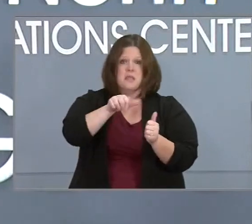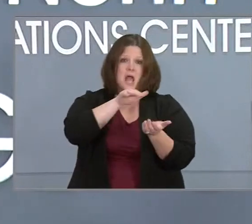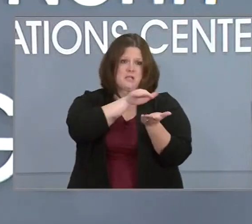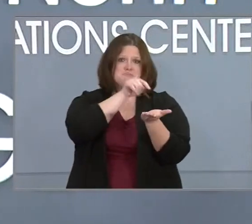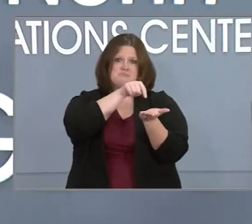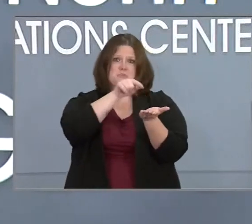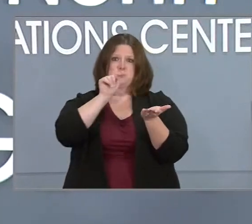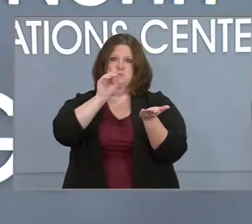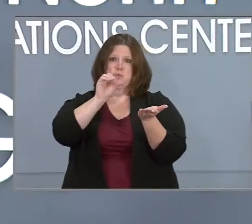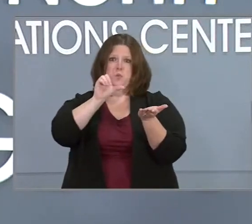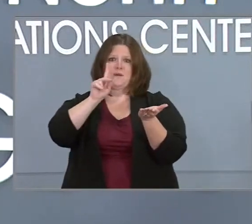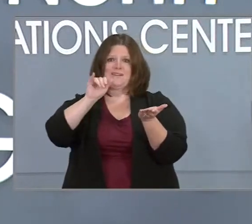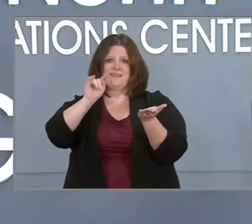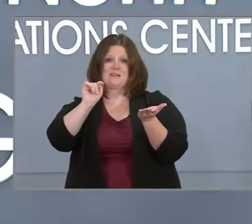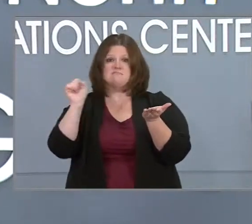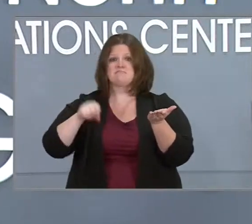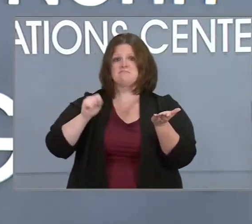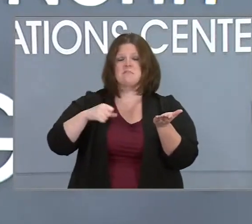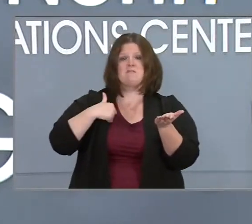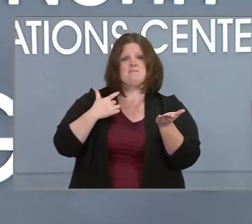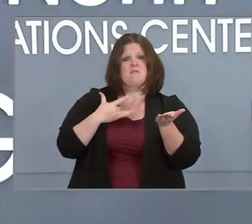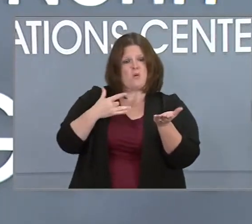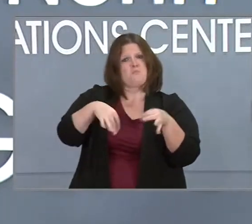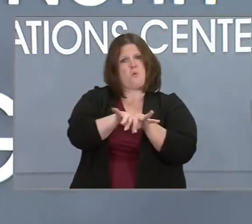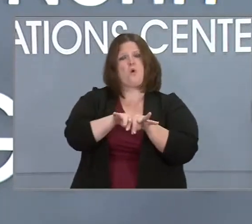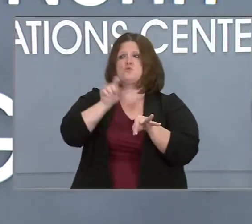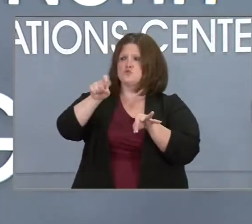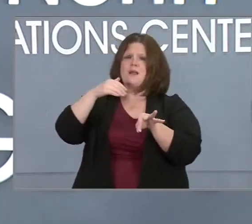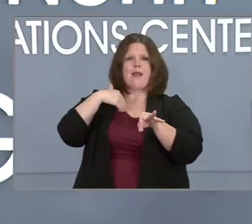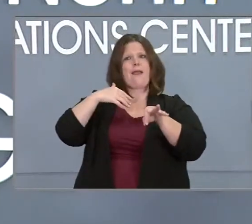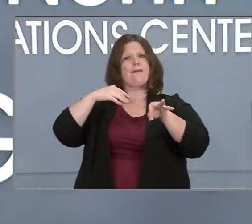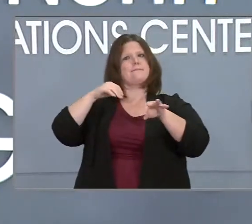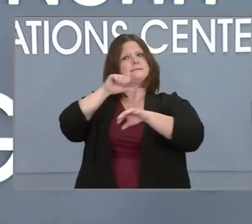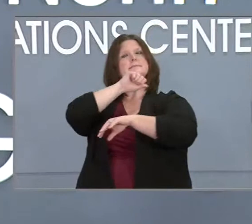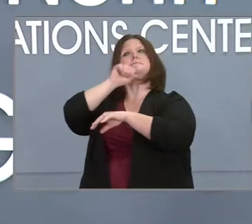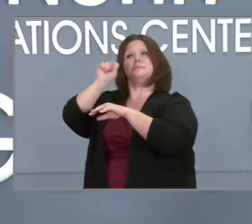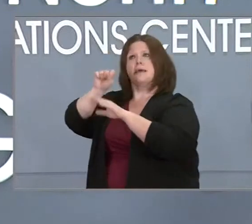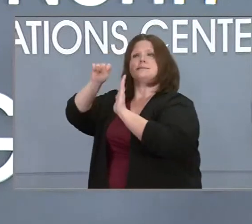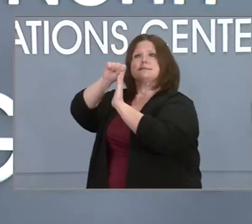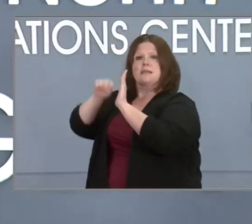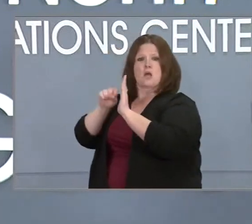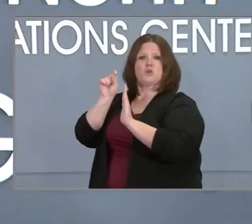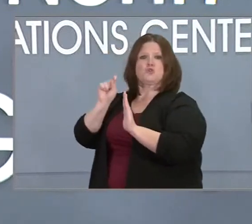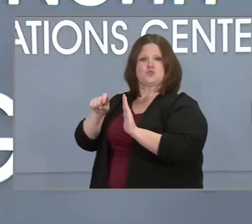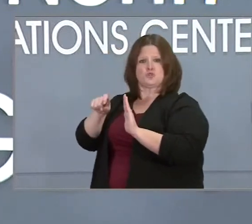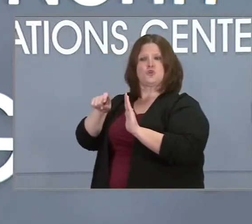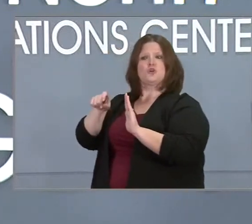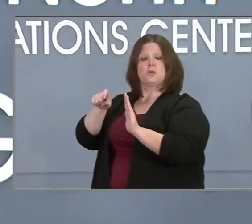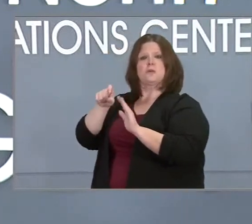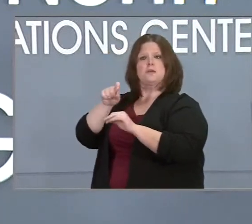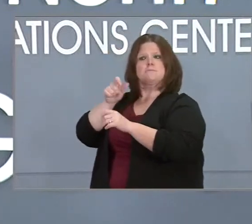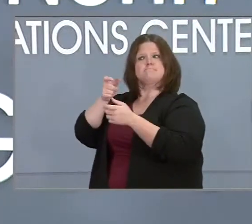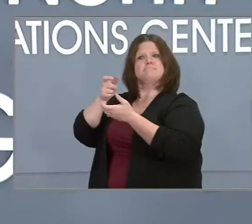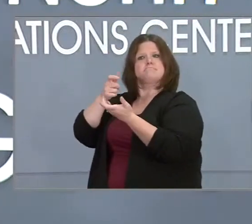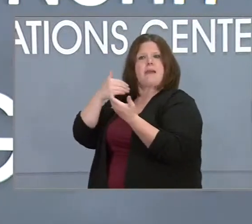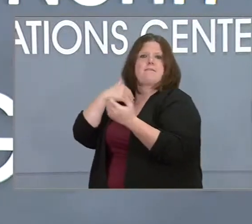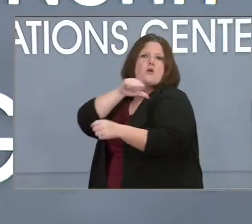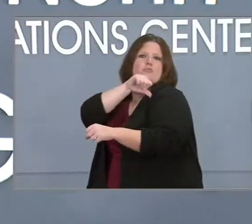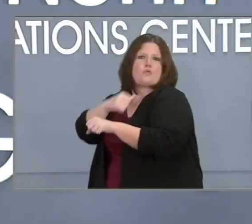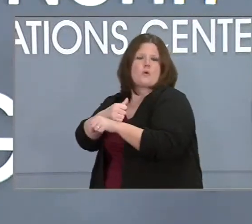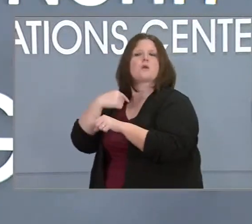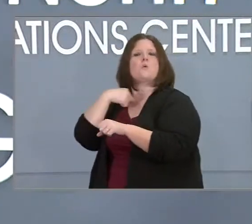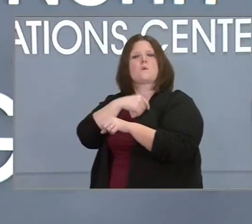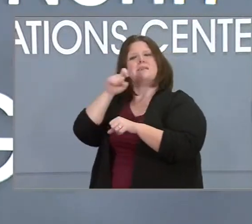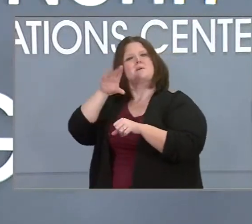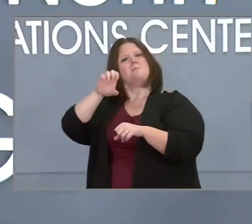it's important. Yes, there needs to be statewide authority, and we need to use that judiciously, and sometimes it's